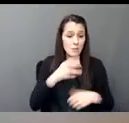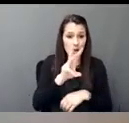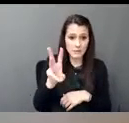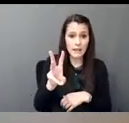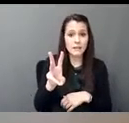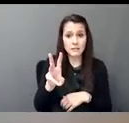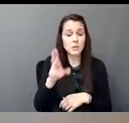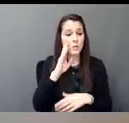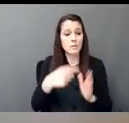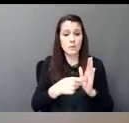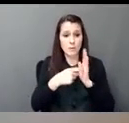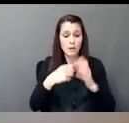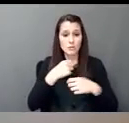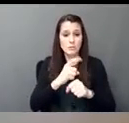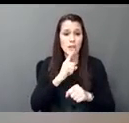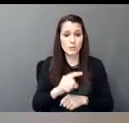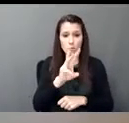to ensure that their site adheres to